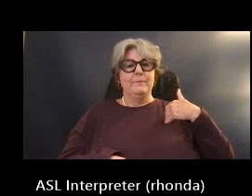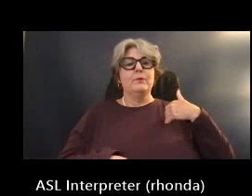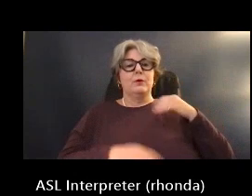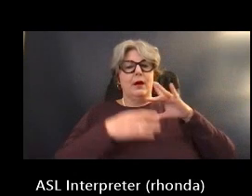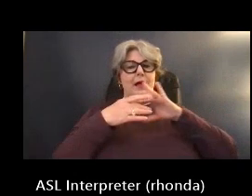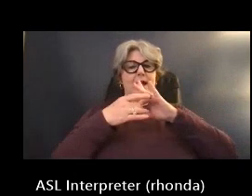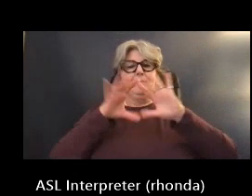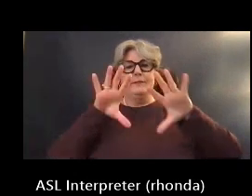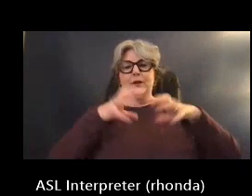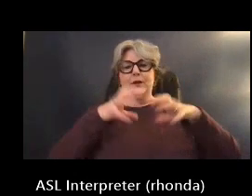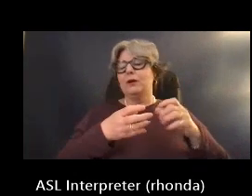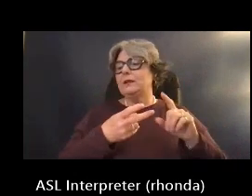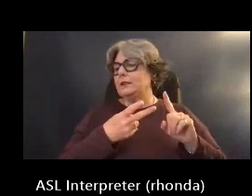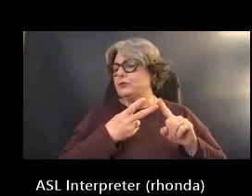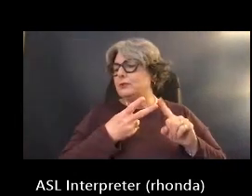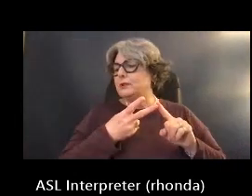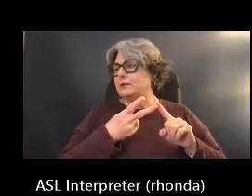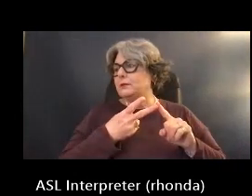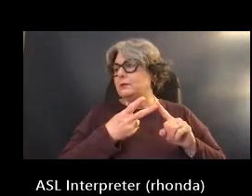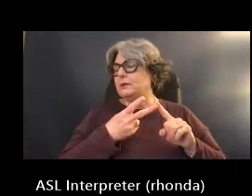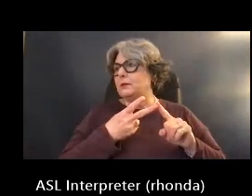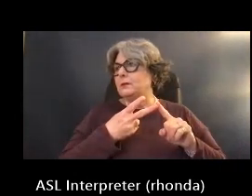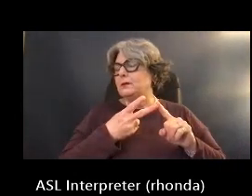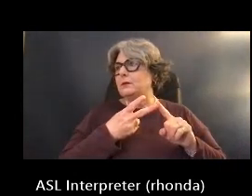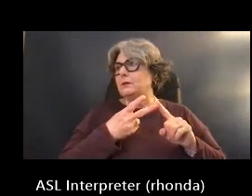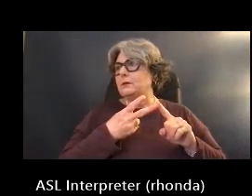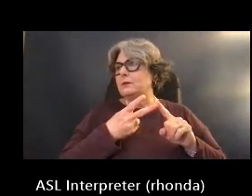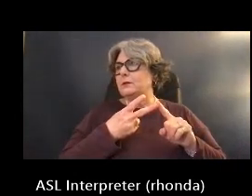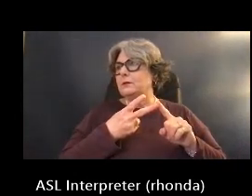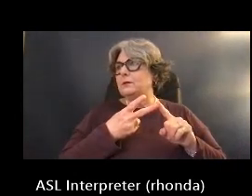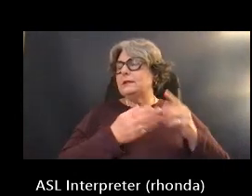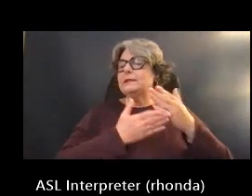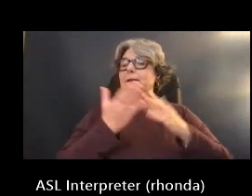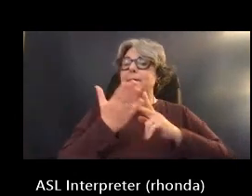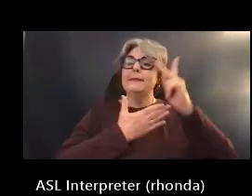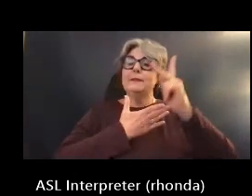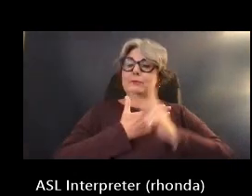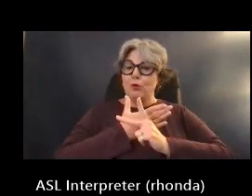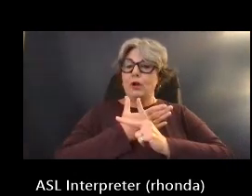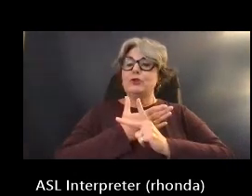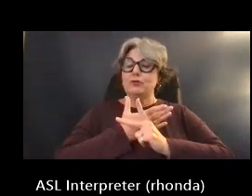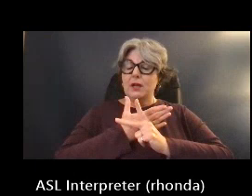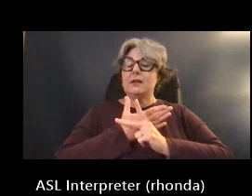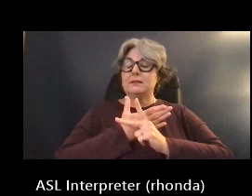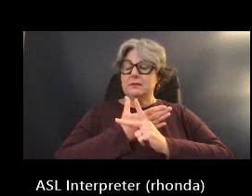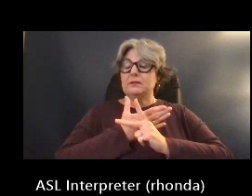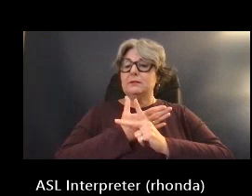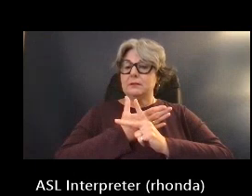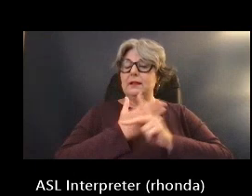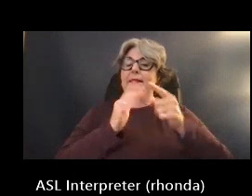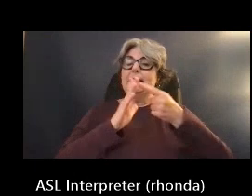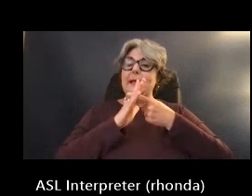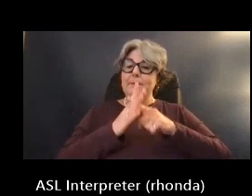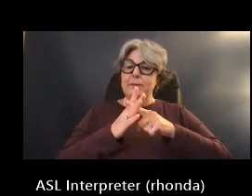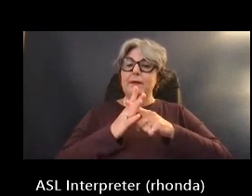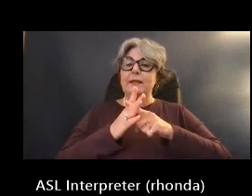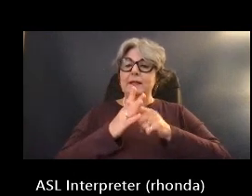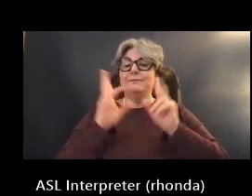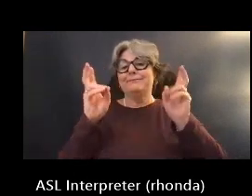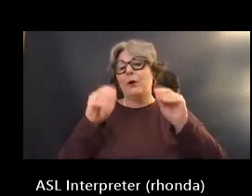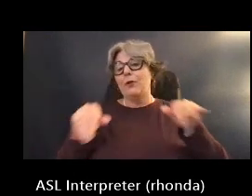coalition, and also that's an example of taking some of these projects and implementing them right on the